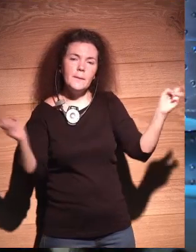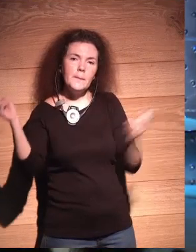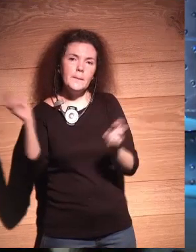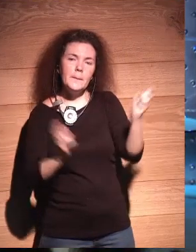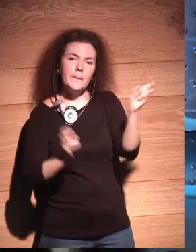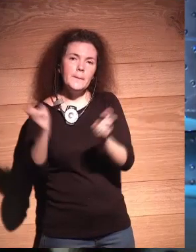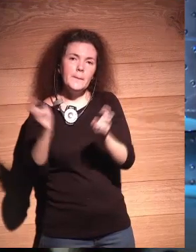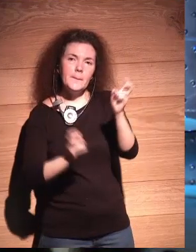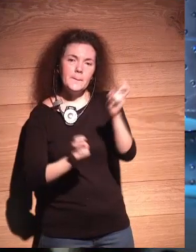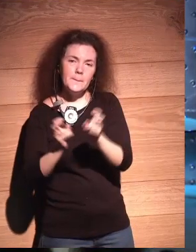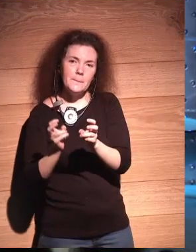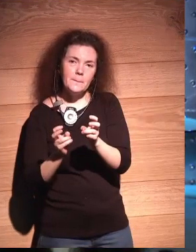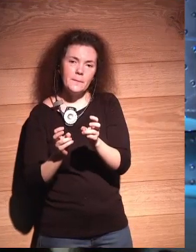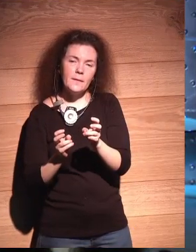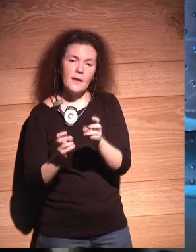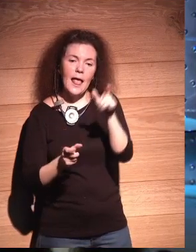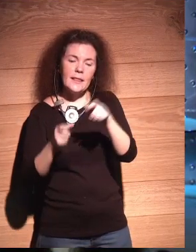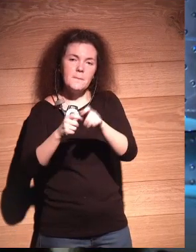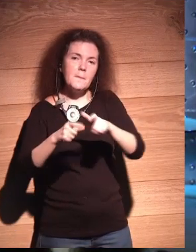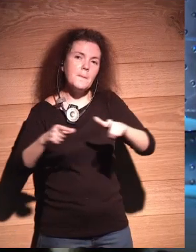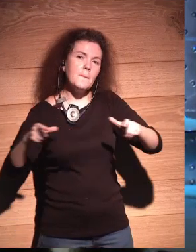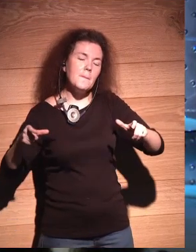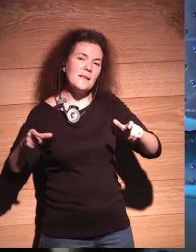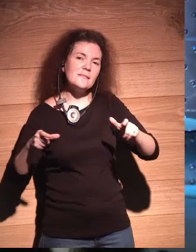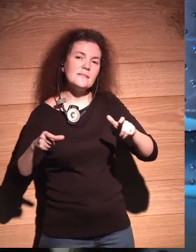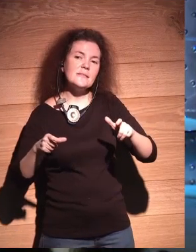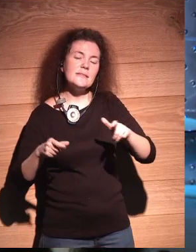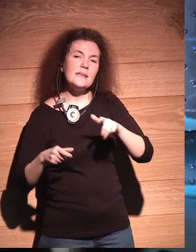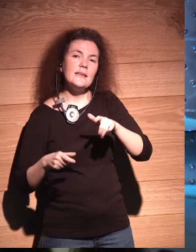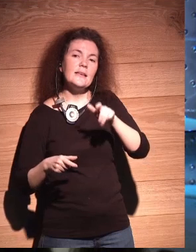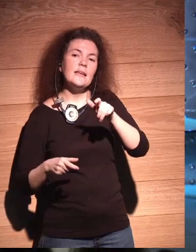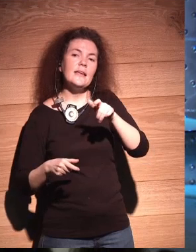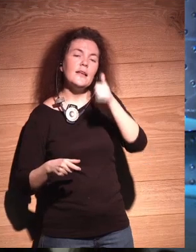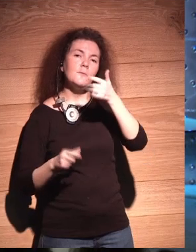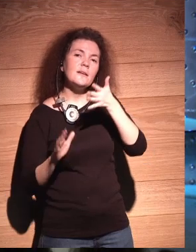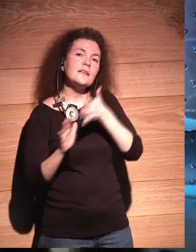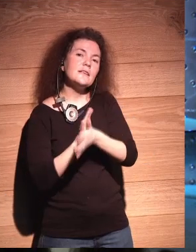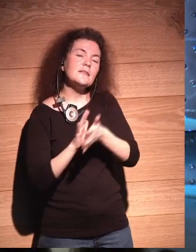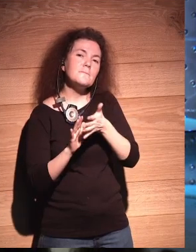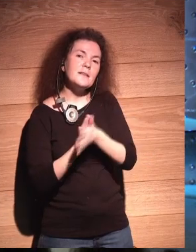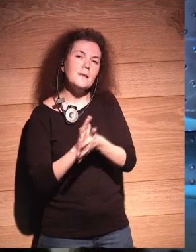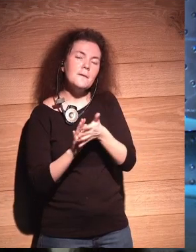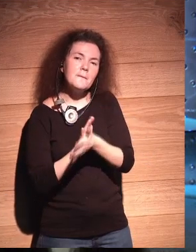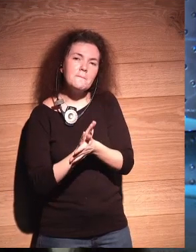music, she's playing these duets because once she and her grandmother were frozen together in a lake.